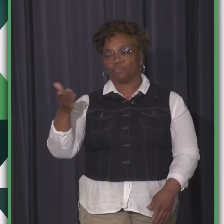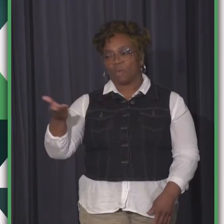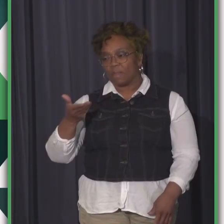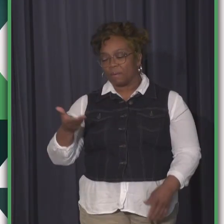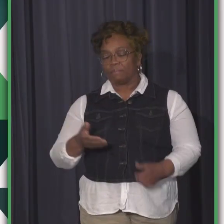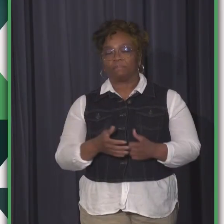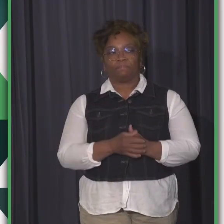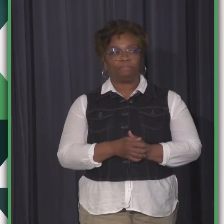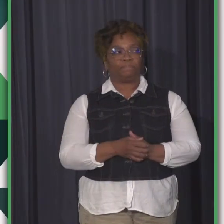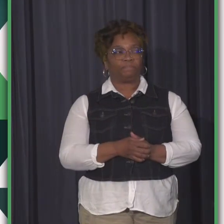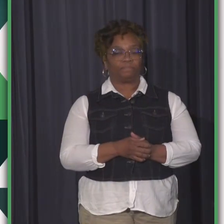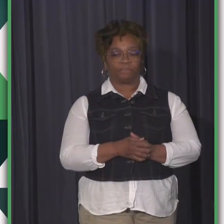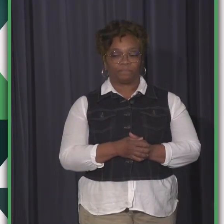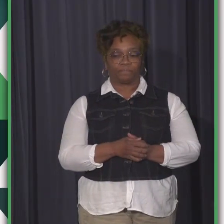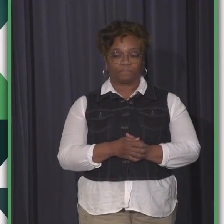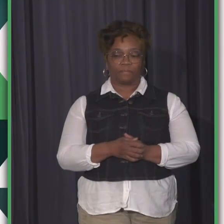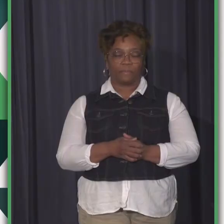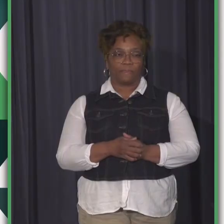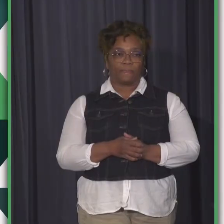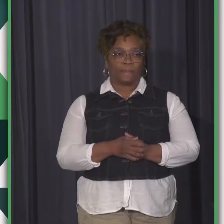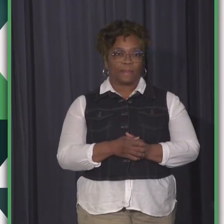Let's now